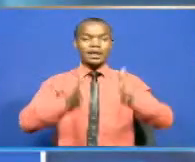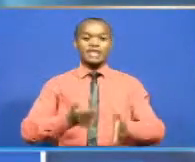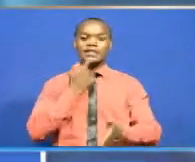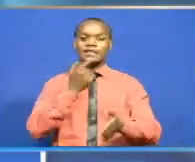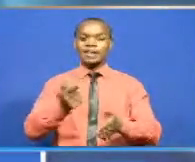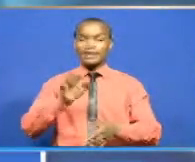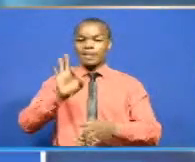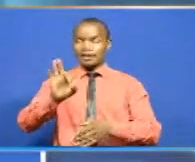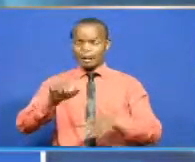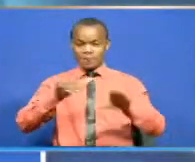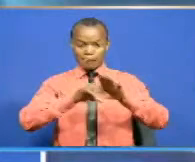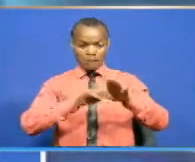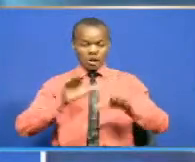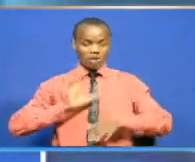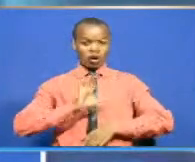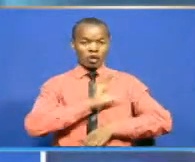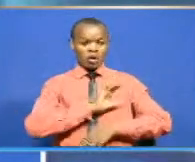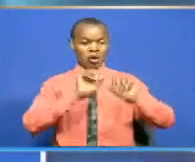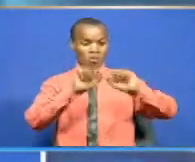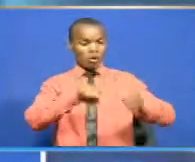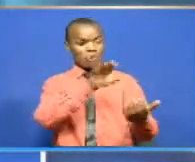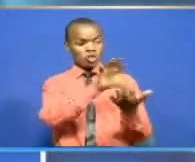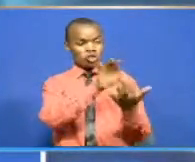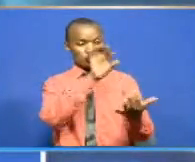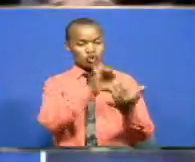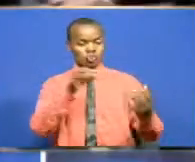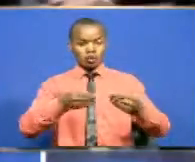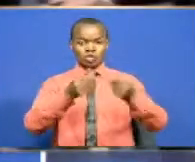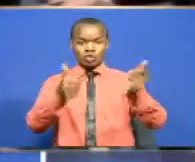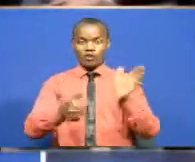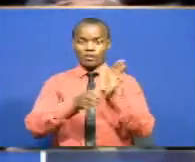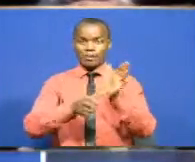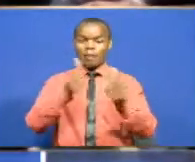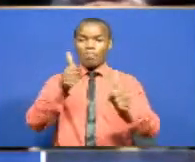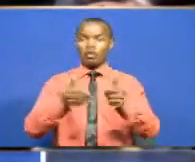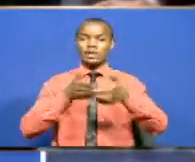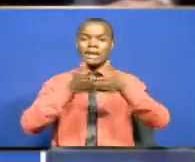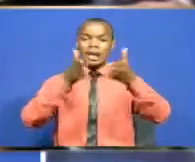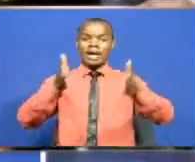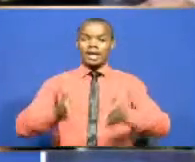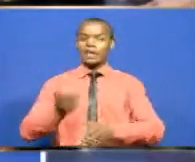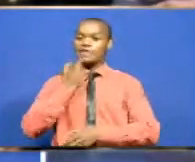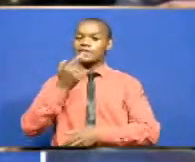be formed to address the gaps pointed out by the leaders.